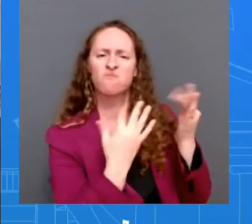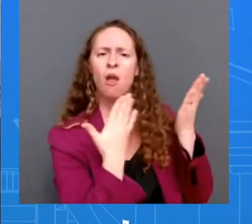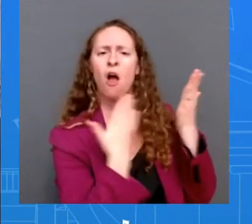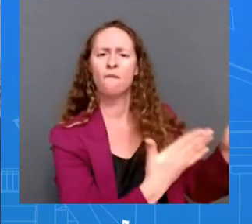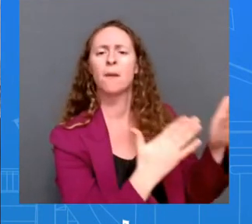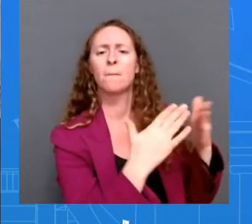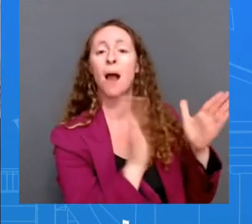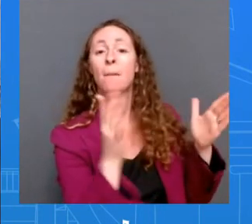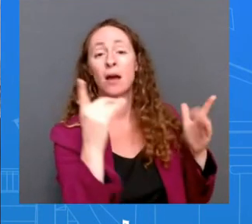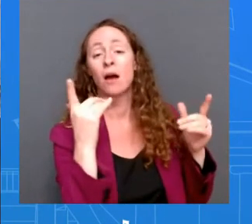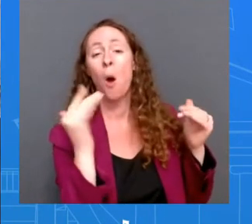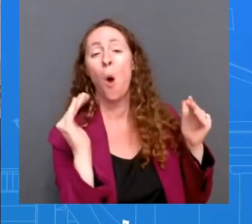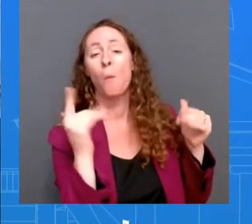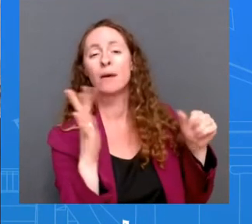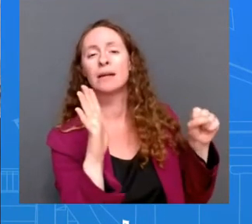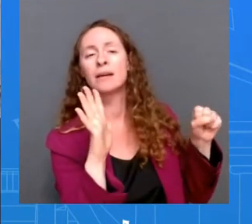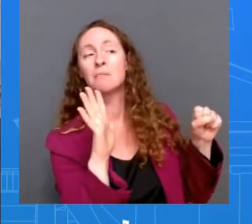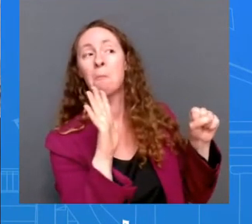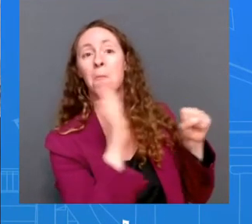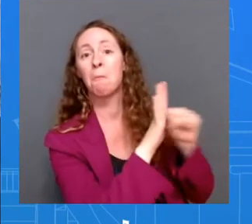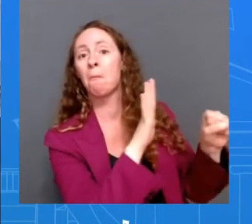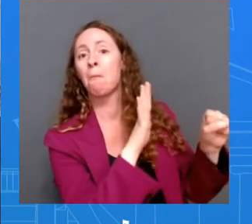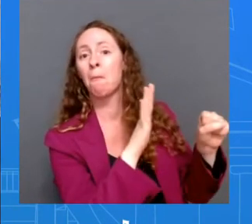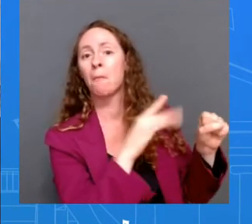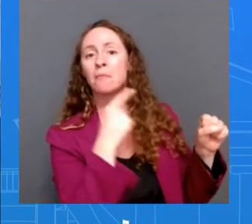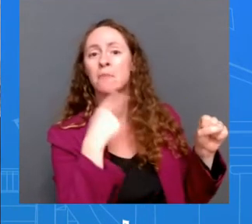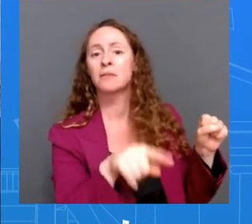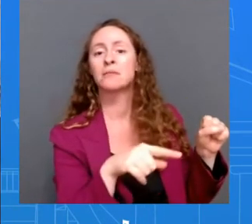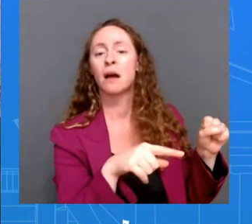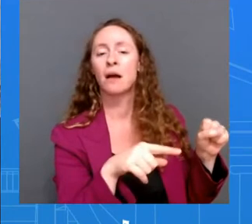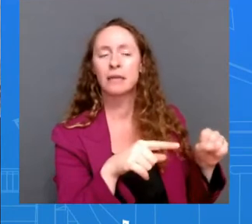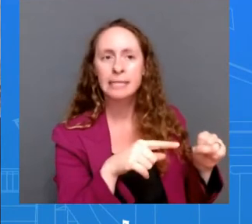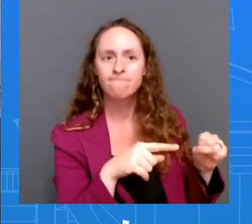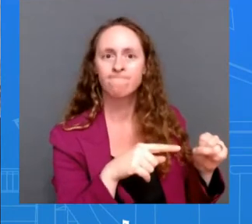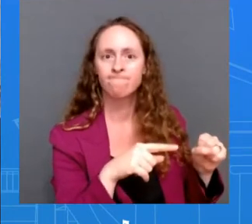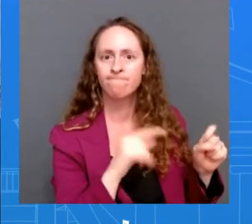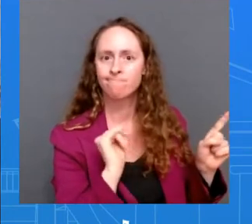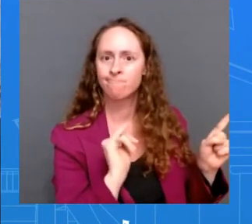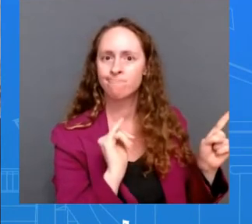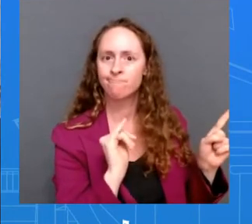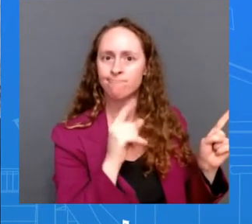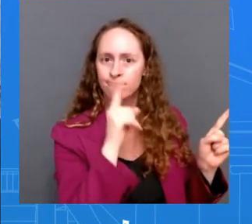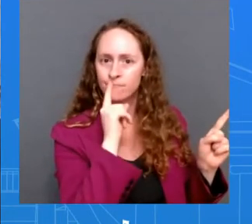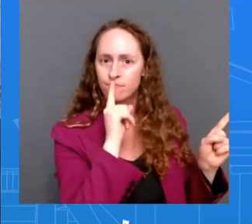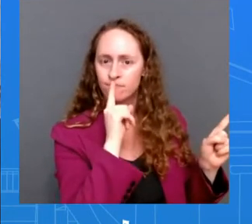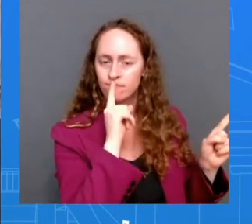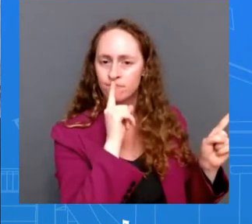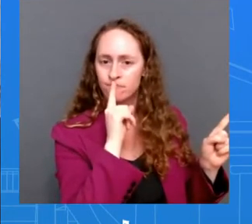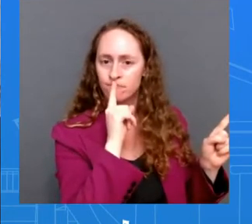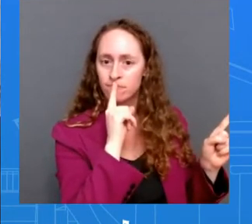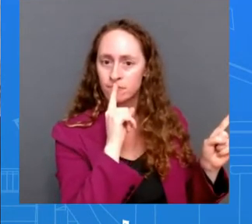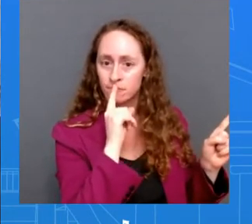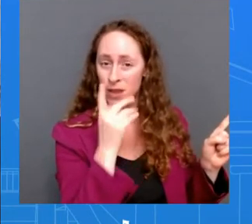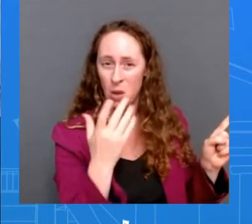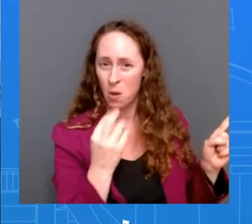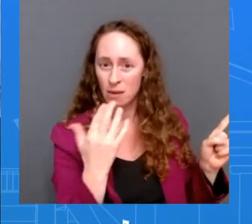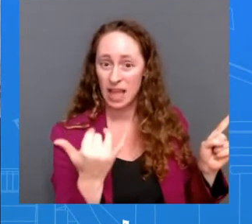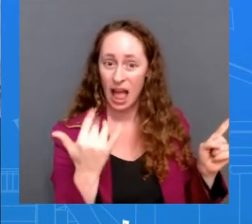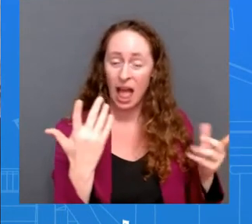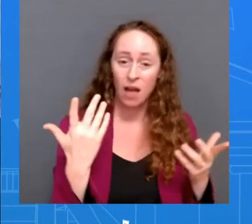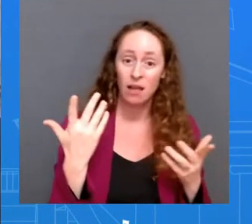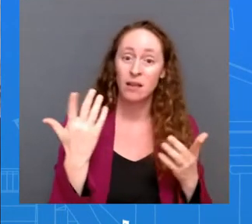that responsive. Do you feel like making that offer public has changed anything? Has changed the status quo? Have you achieved the desired